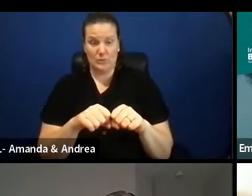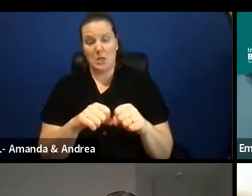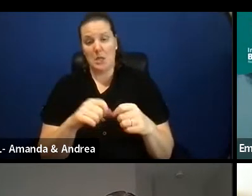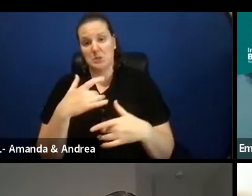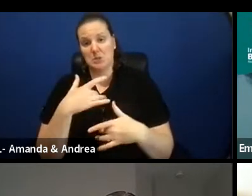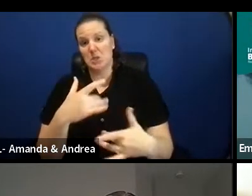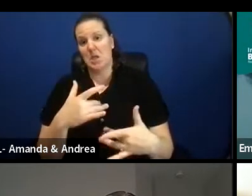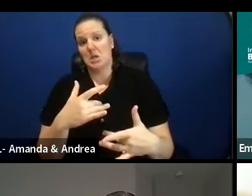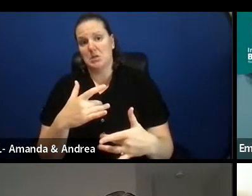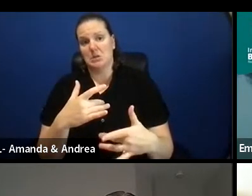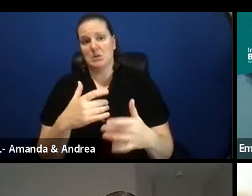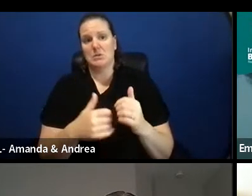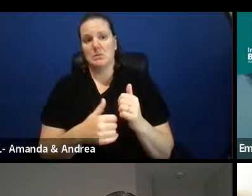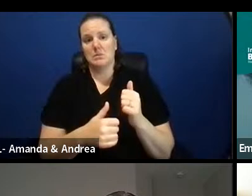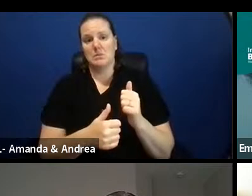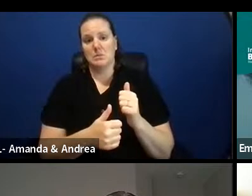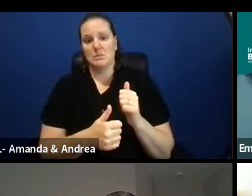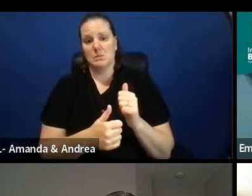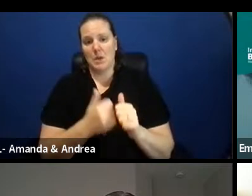usually most inappropriate.